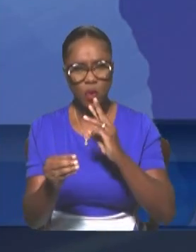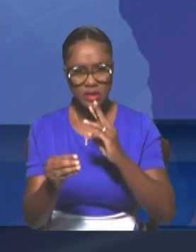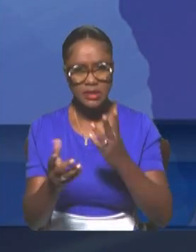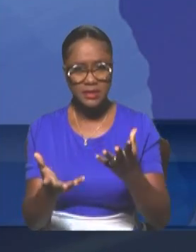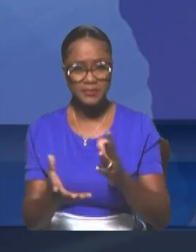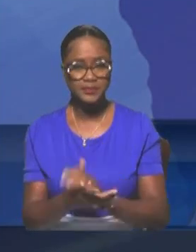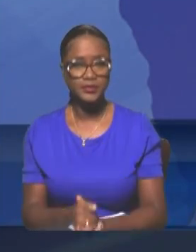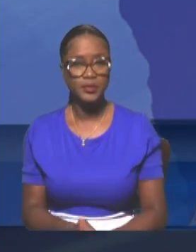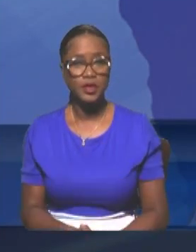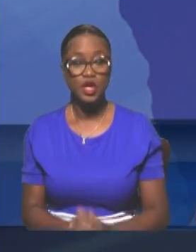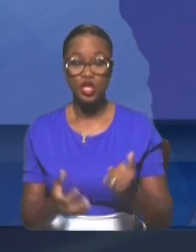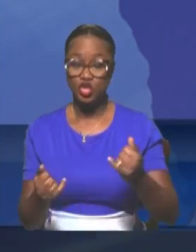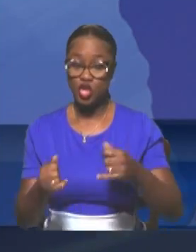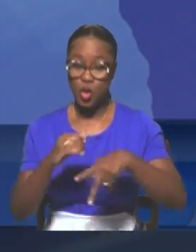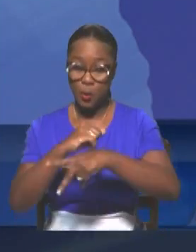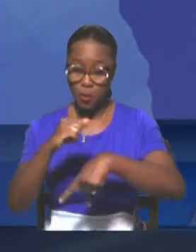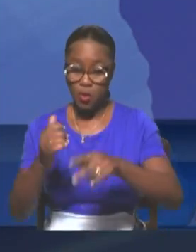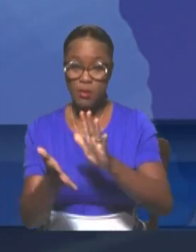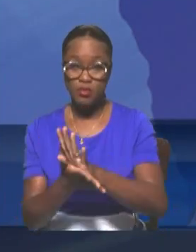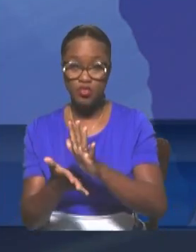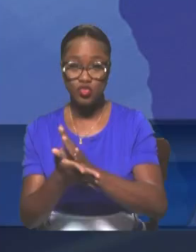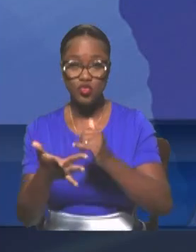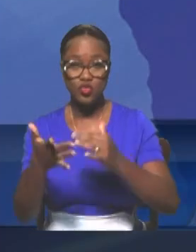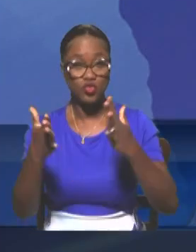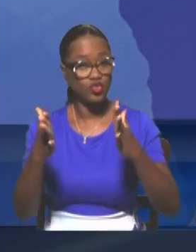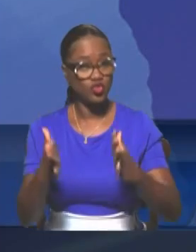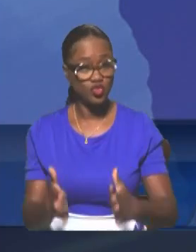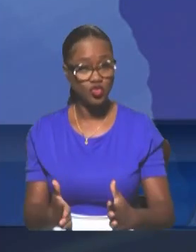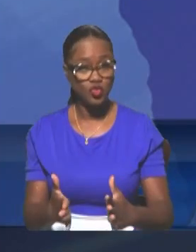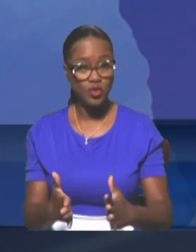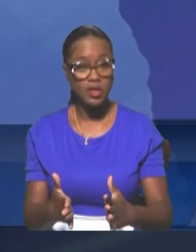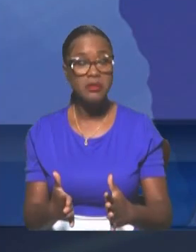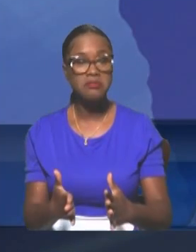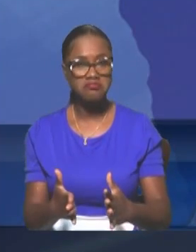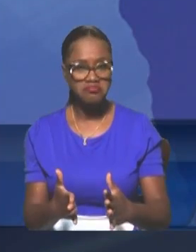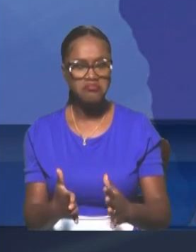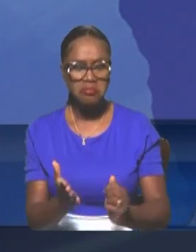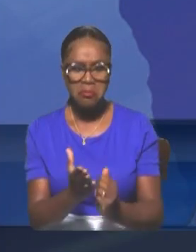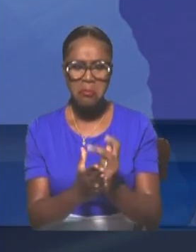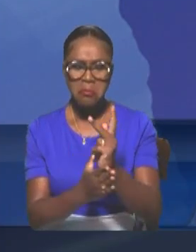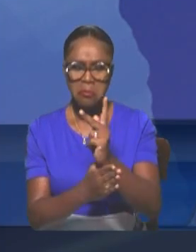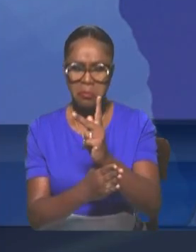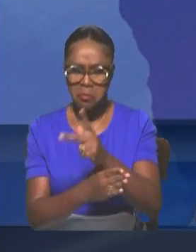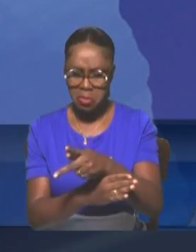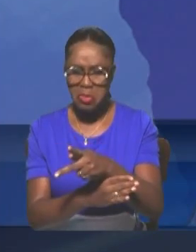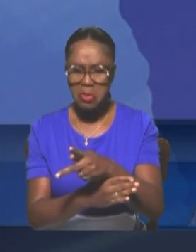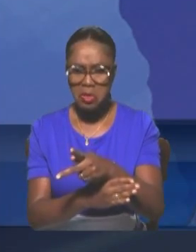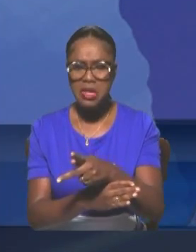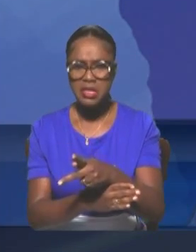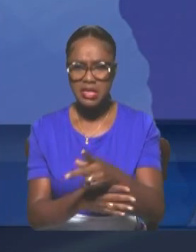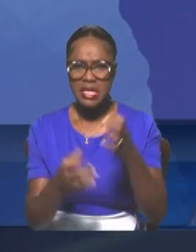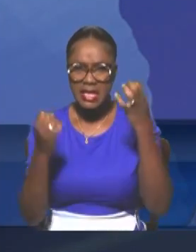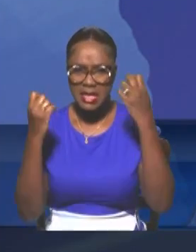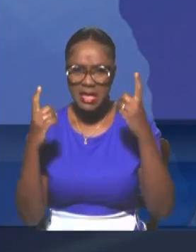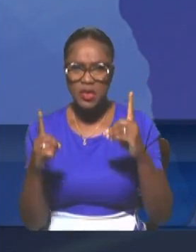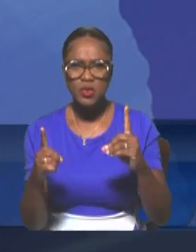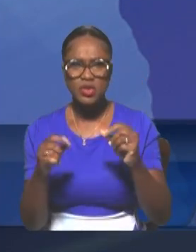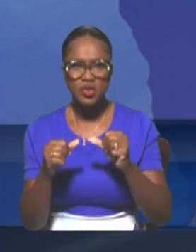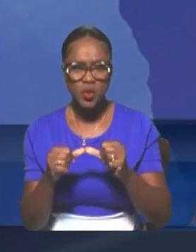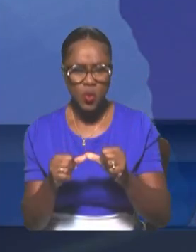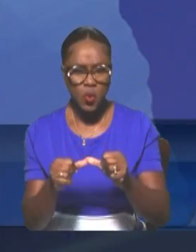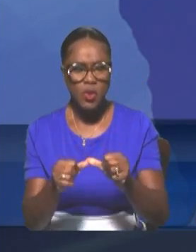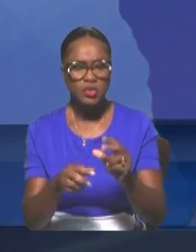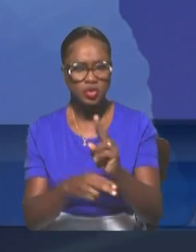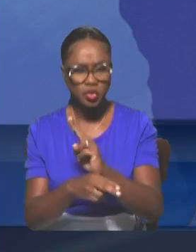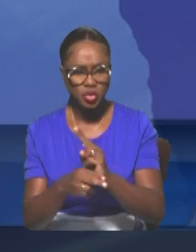this list are primary school students who, at a young age, see agriculture and planting crops as education on sustainable ways